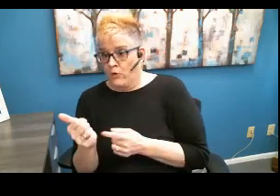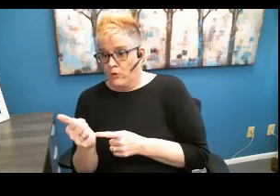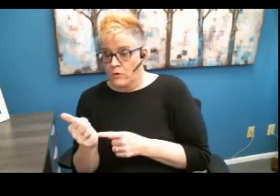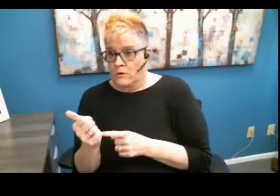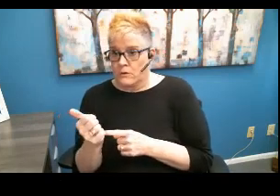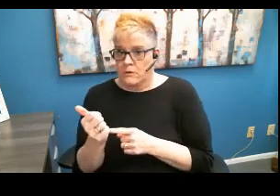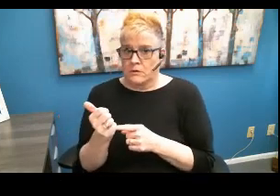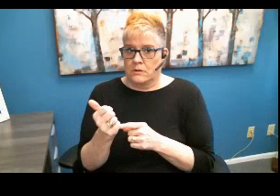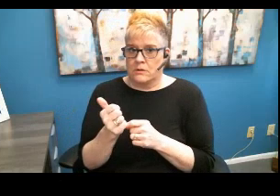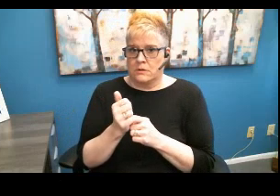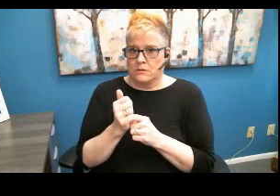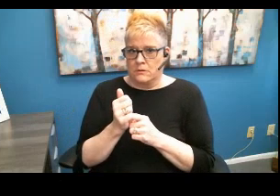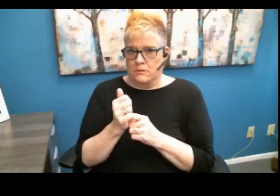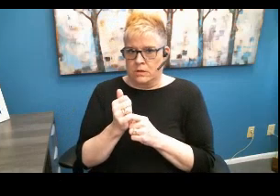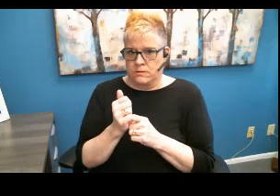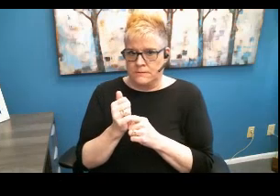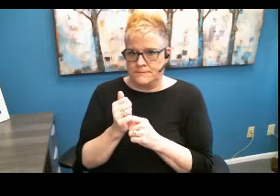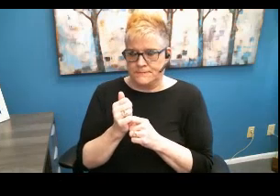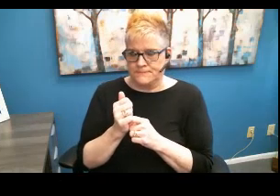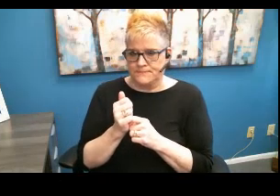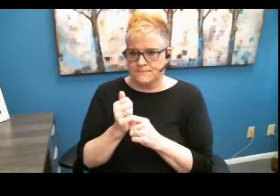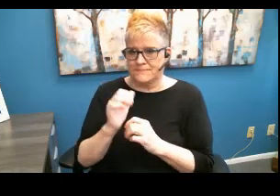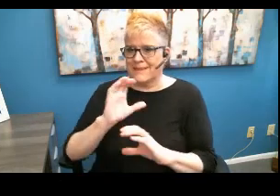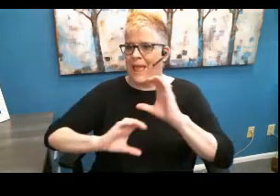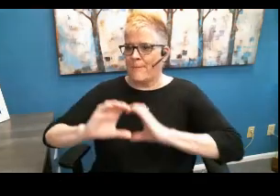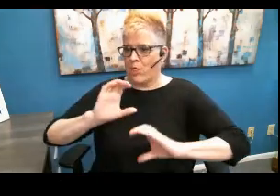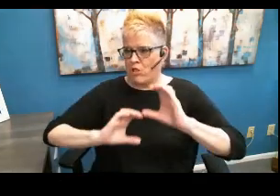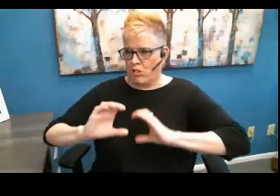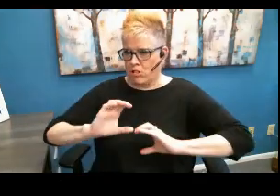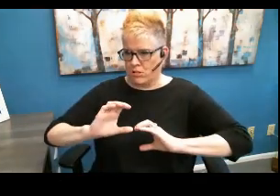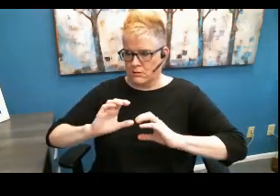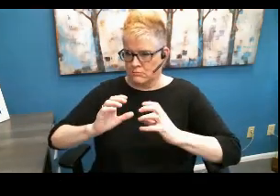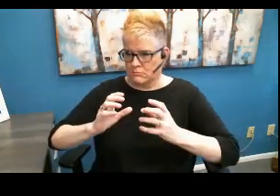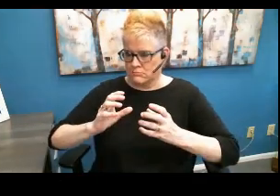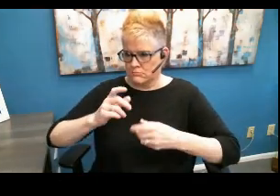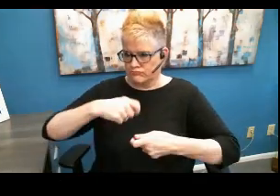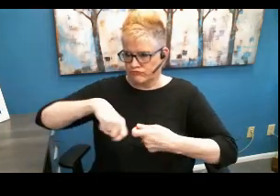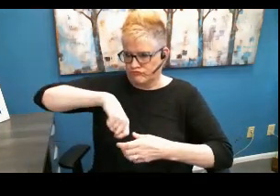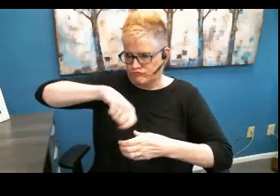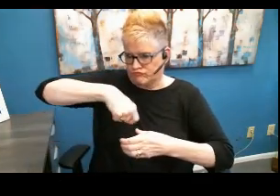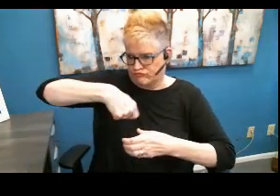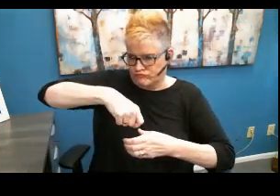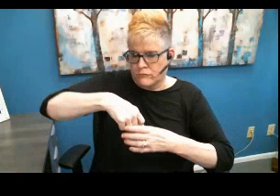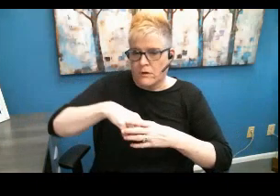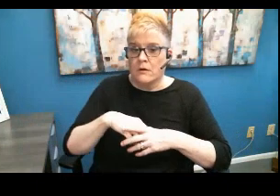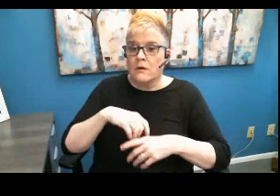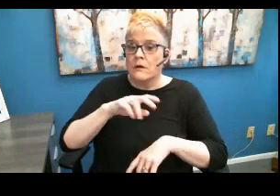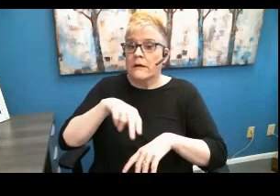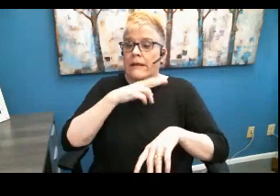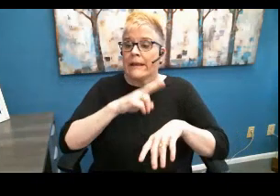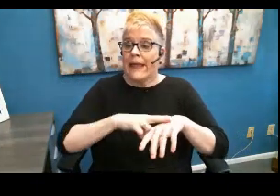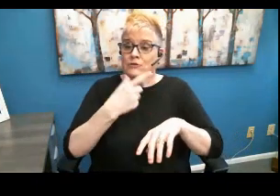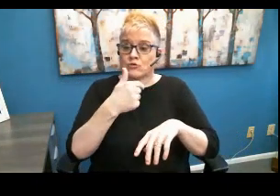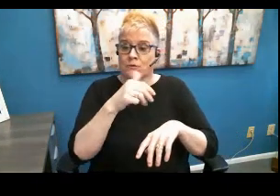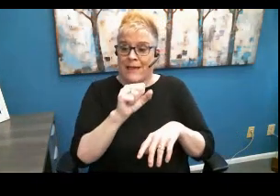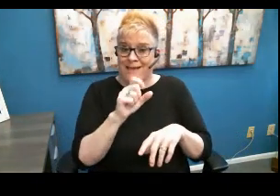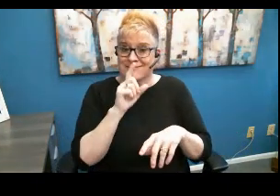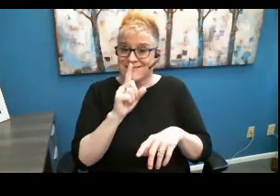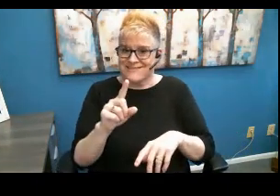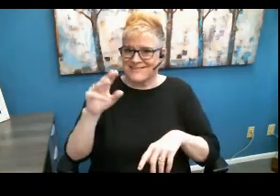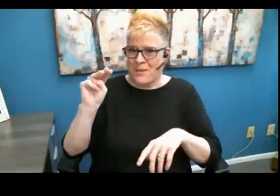this is more the chemical composition of natural gas. So the primary component of natural gas is methane,